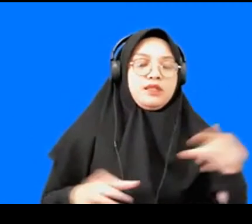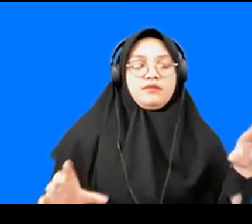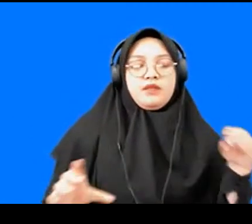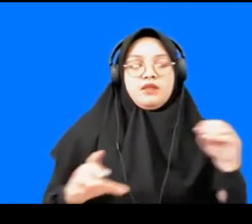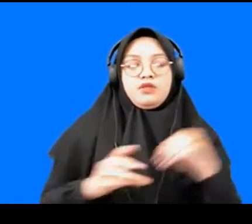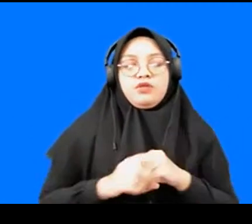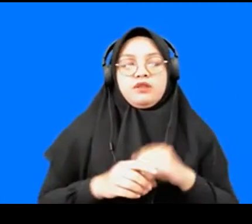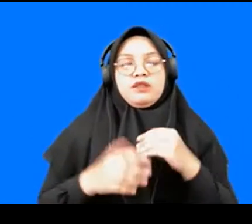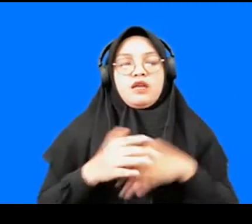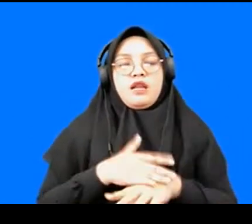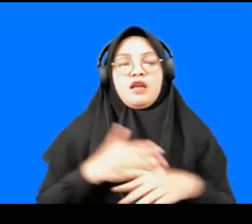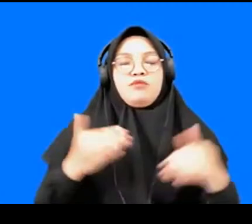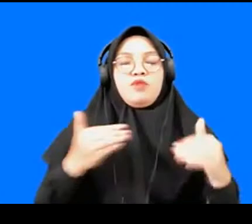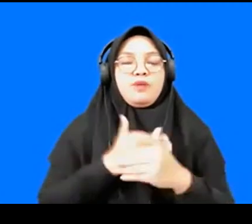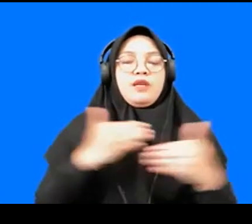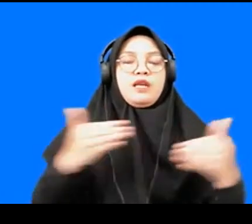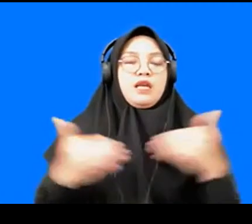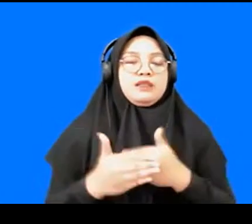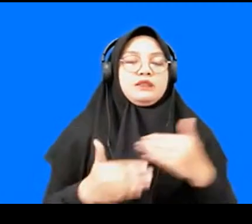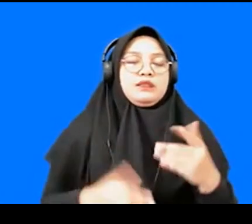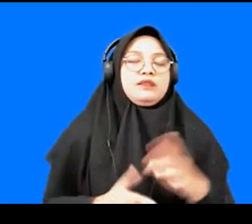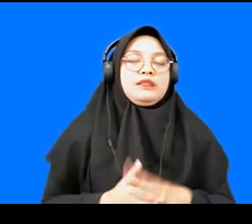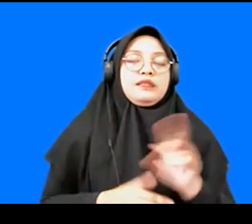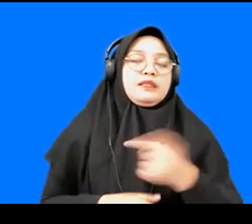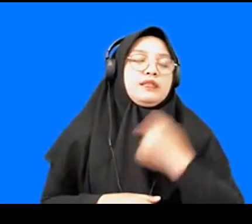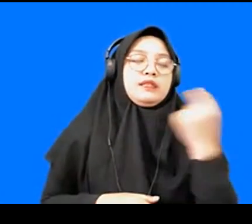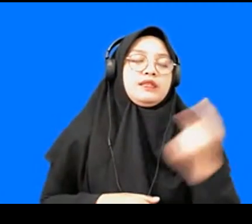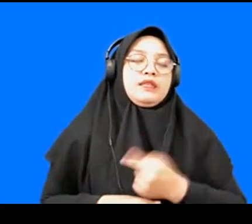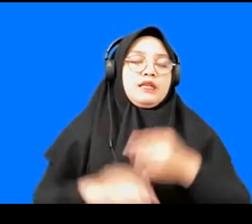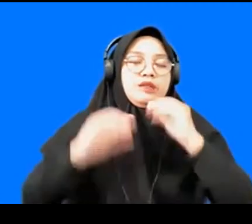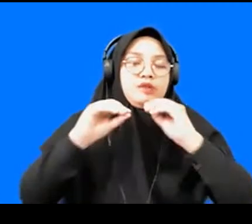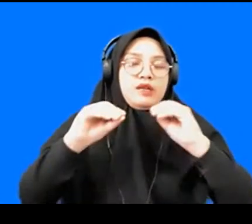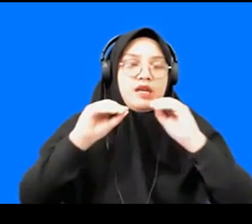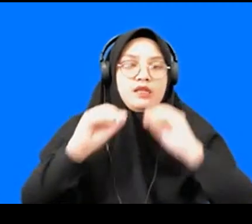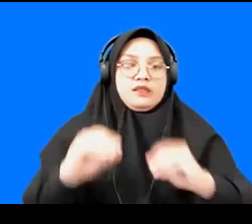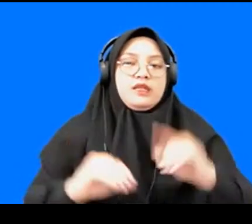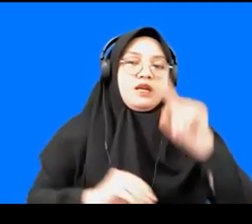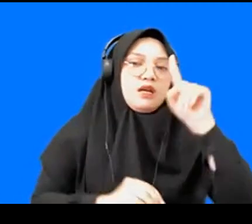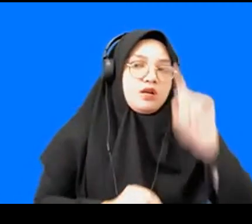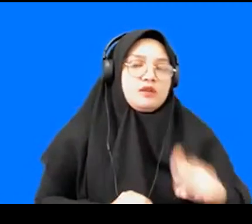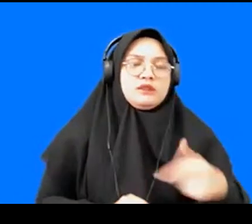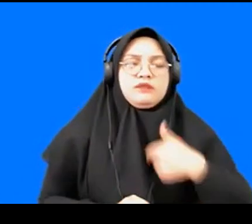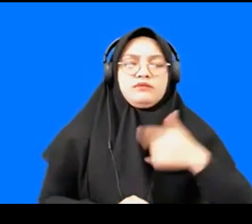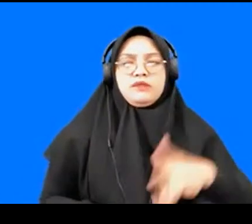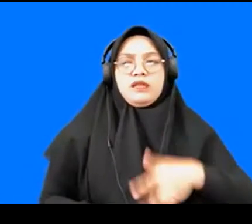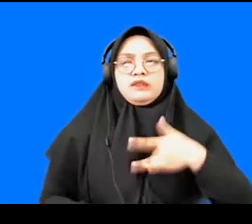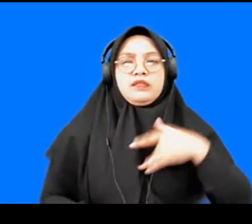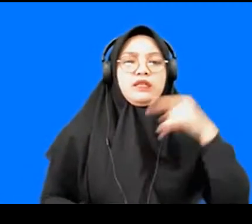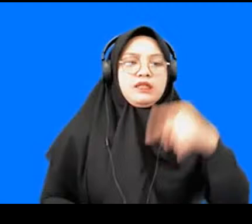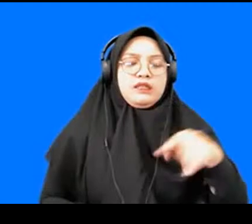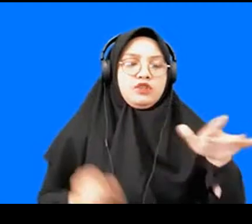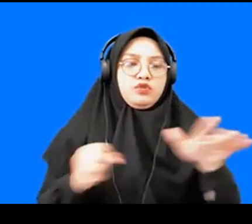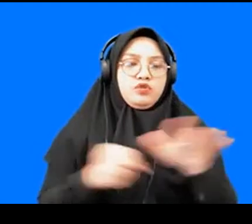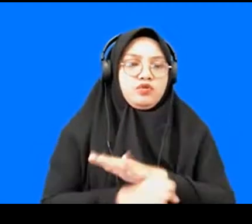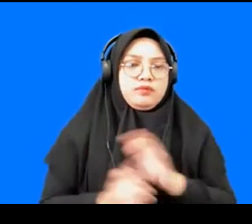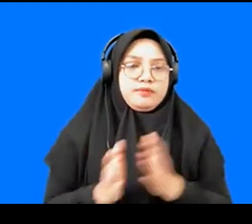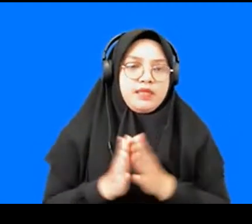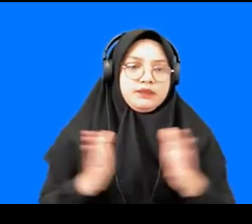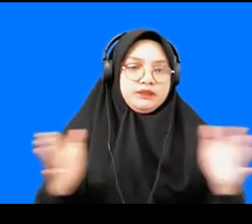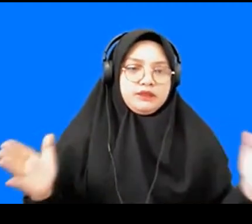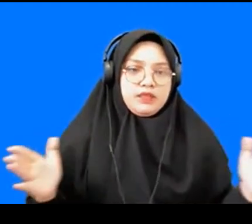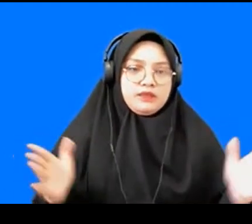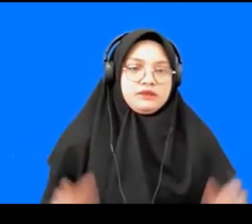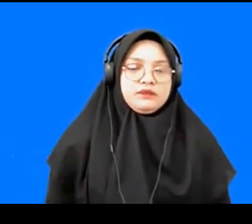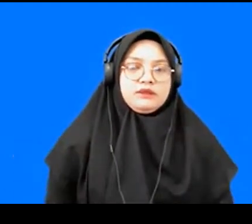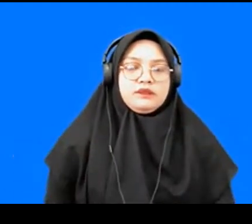educate. And this is a long haul battle. So I think taxing the wealthy is a very taxing